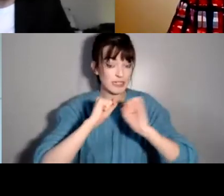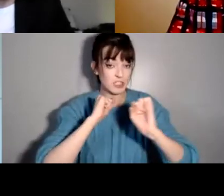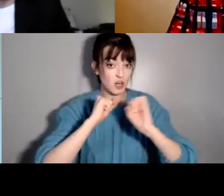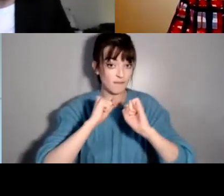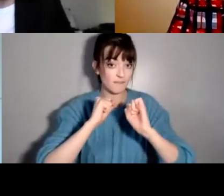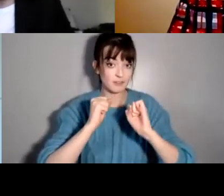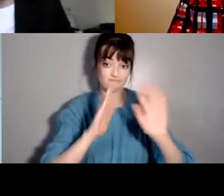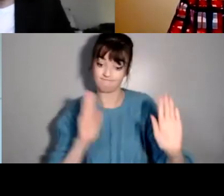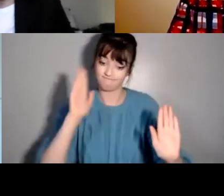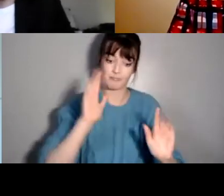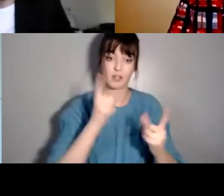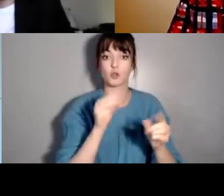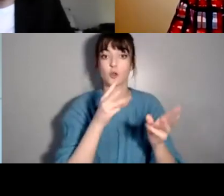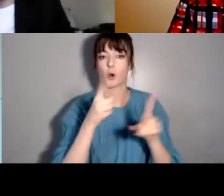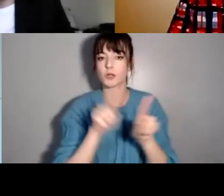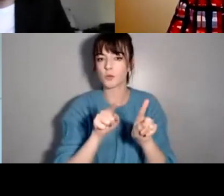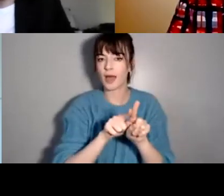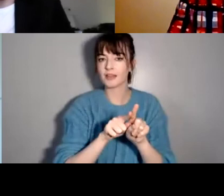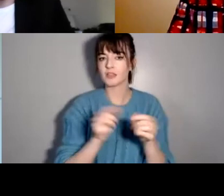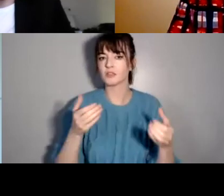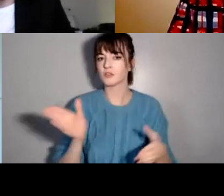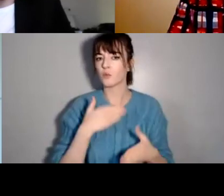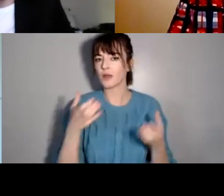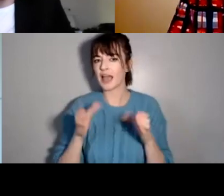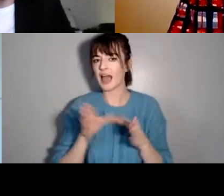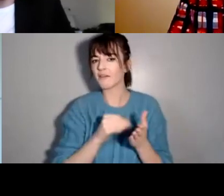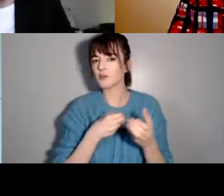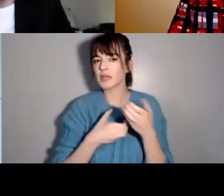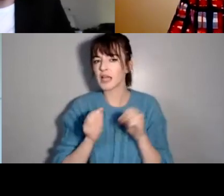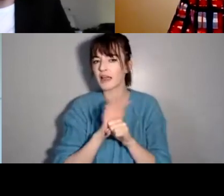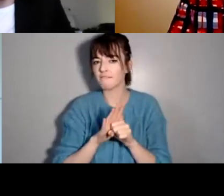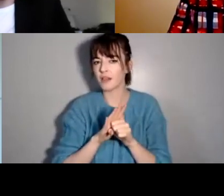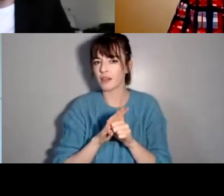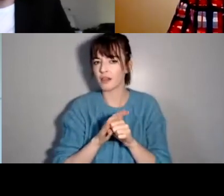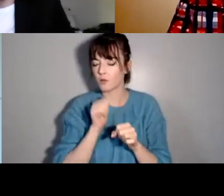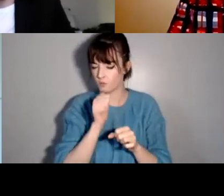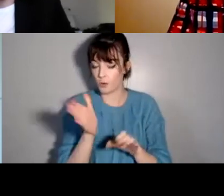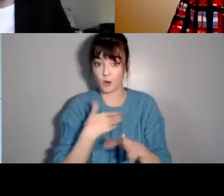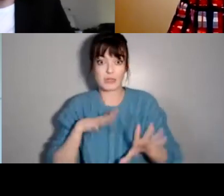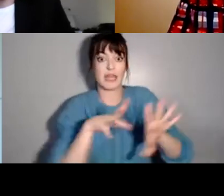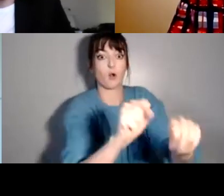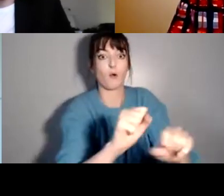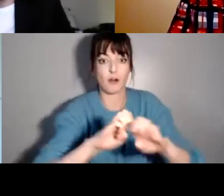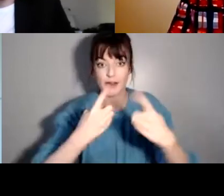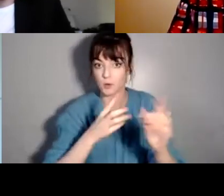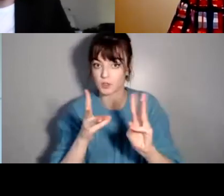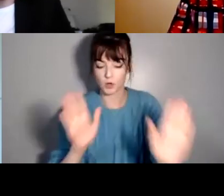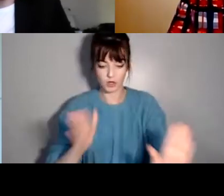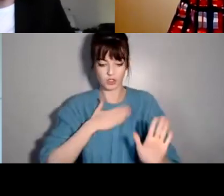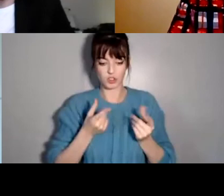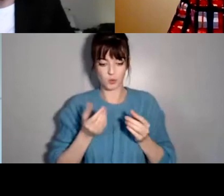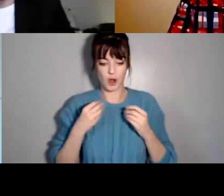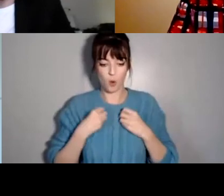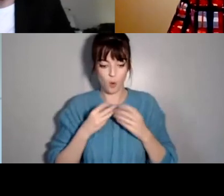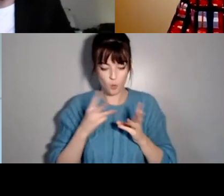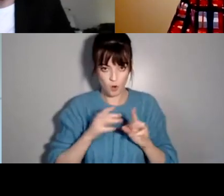need to be really careful how we navigate that space. And I think there will be a real benefit to seeing the new department, the